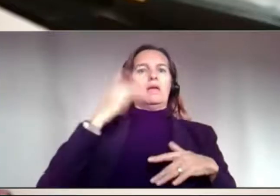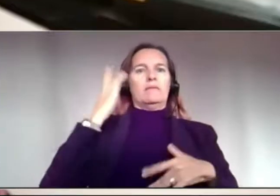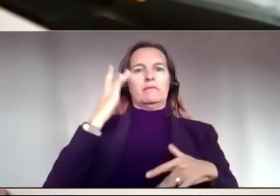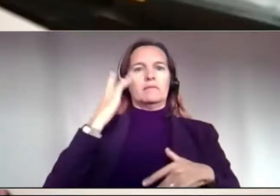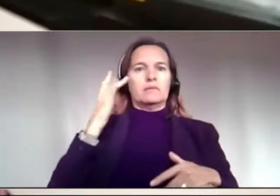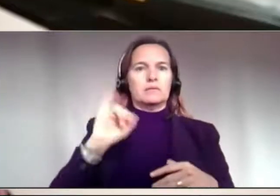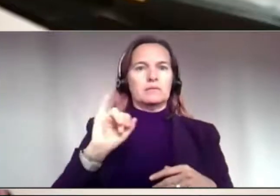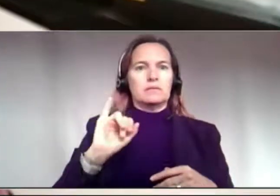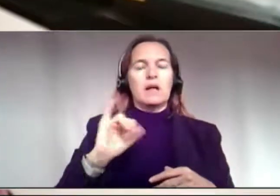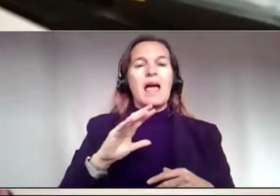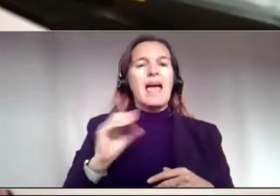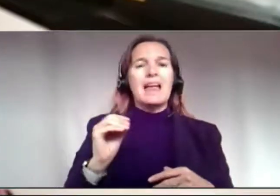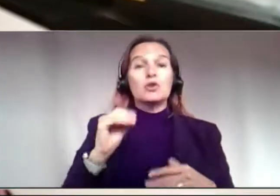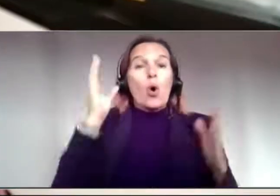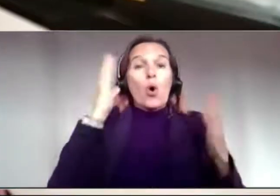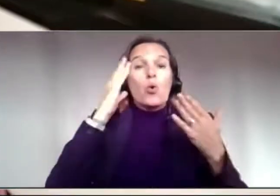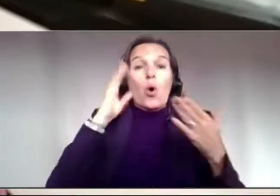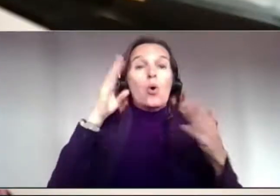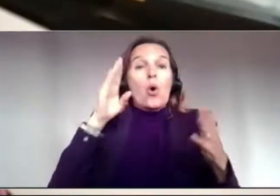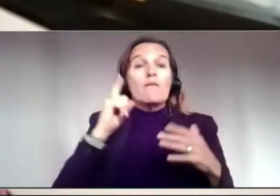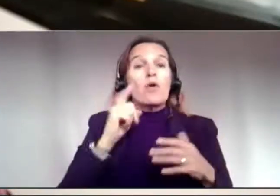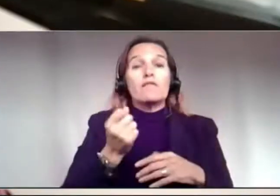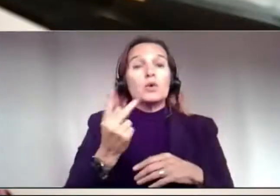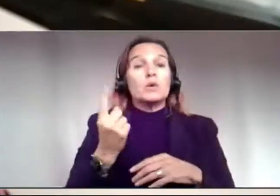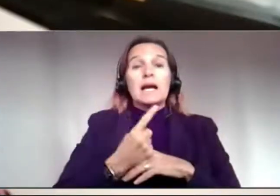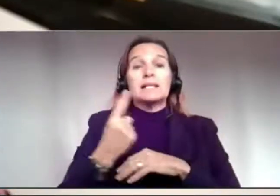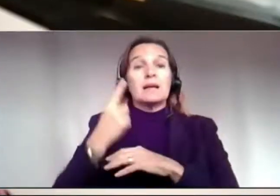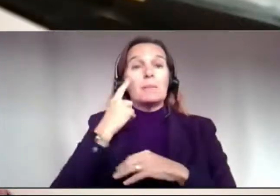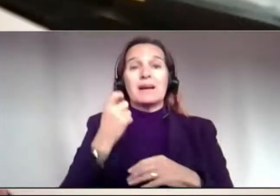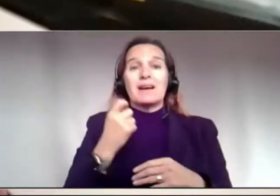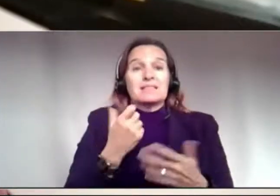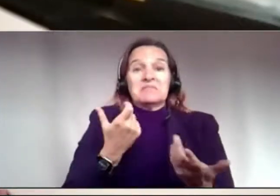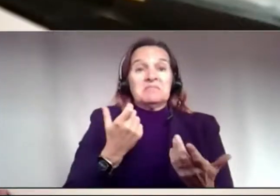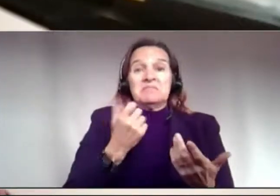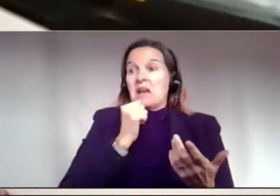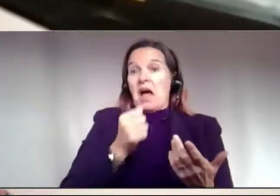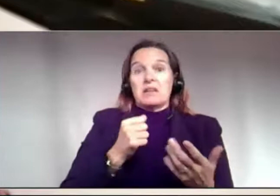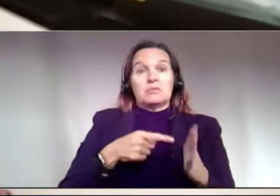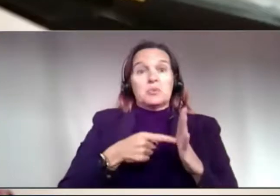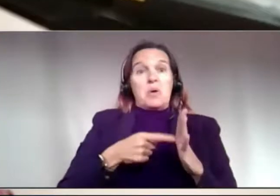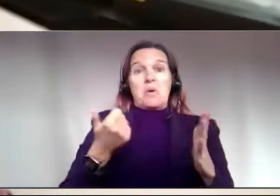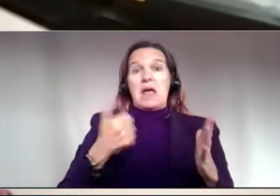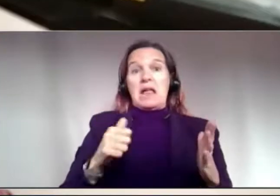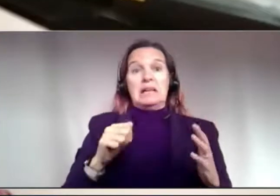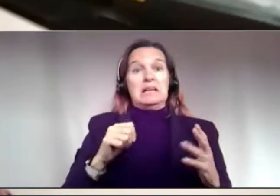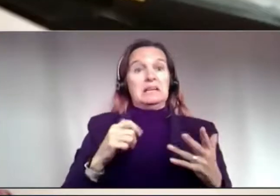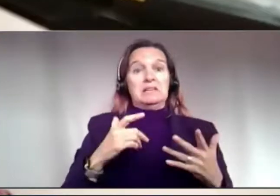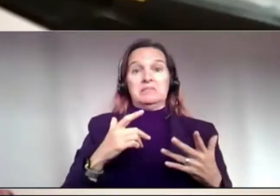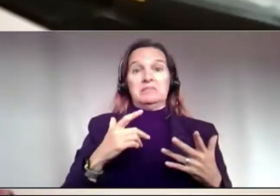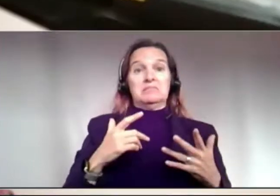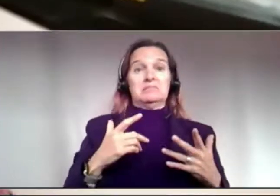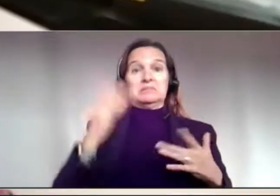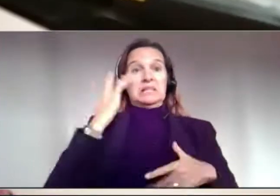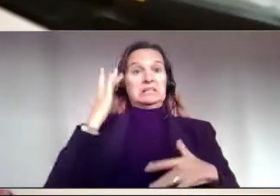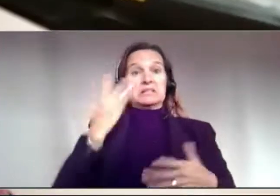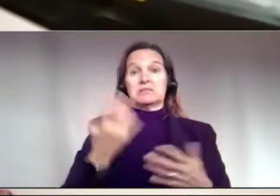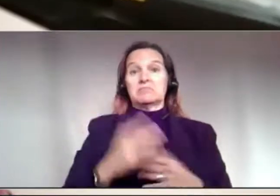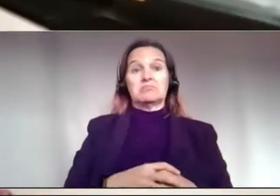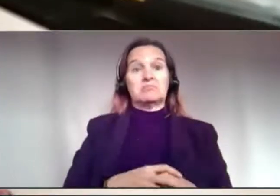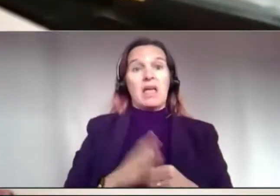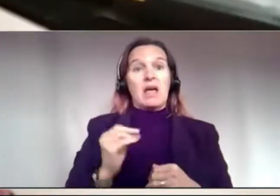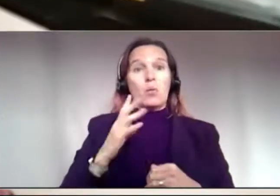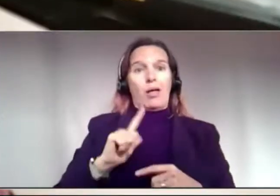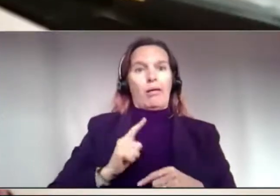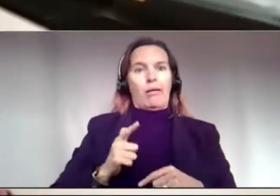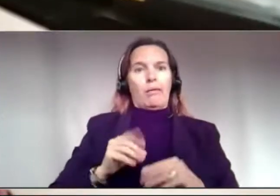few days, and they may not be symptomatic for longer, and they'll pass it on to other ones that are their friends, that are their loved